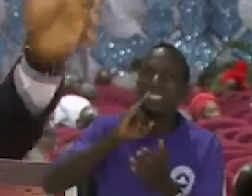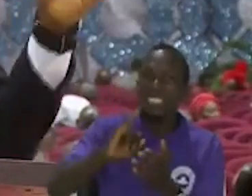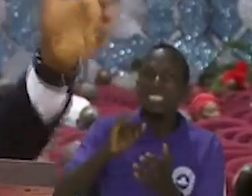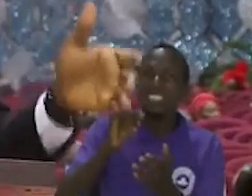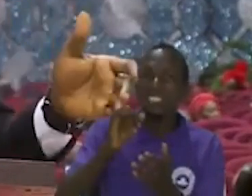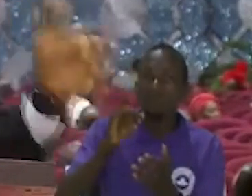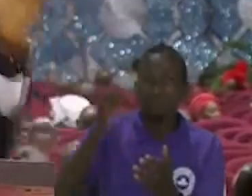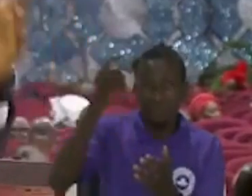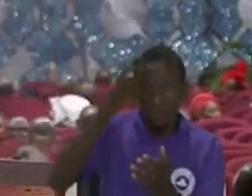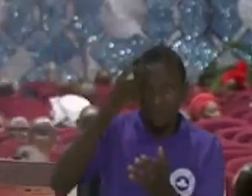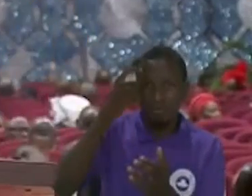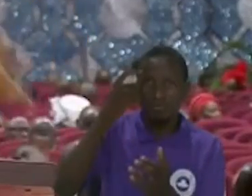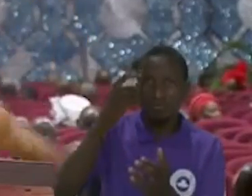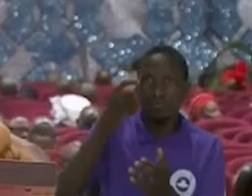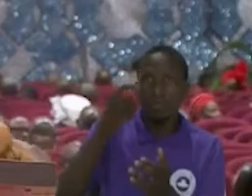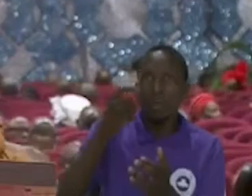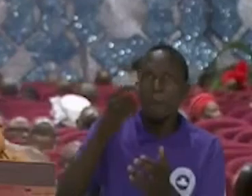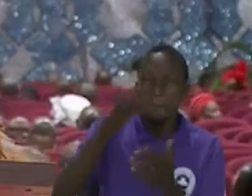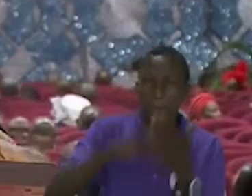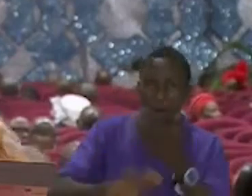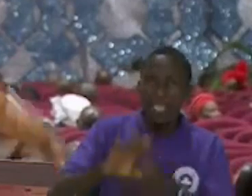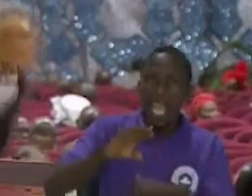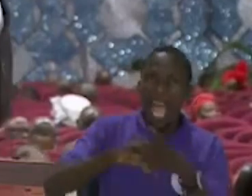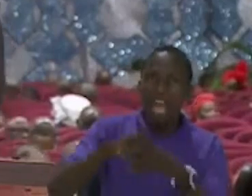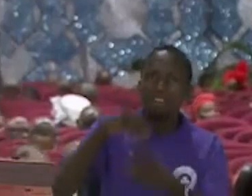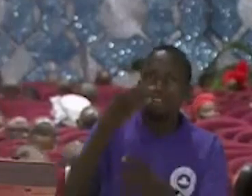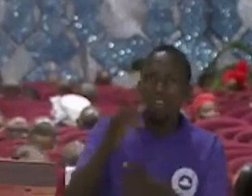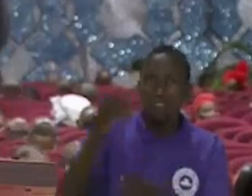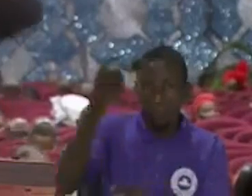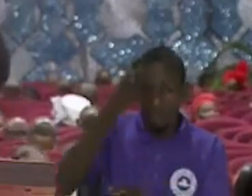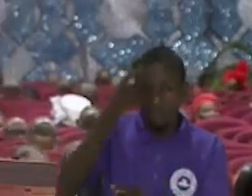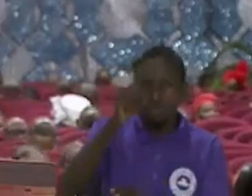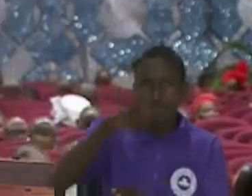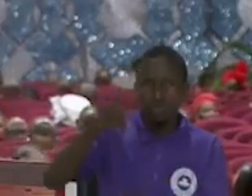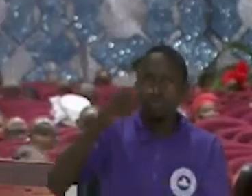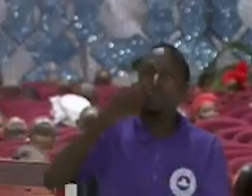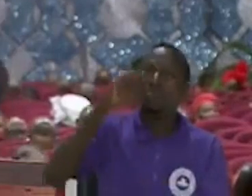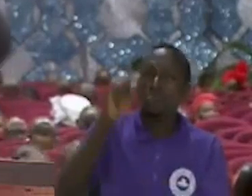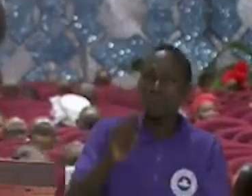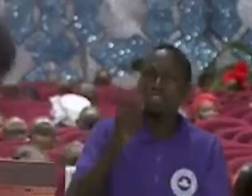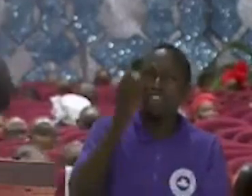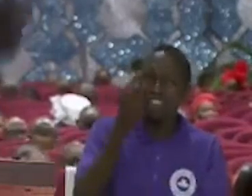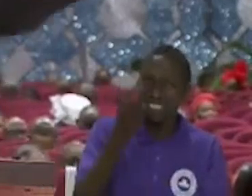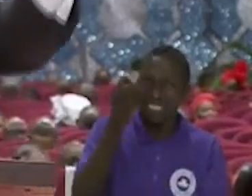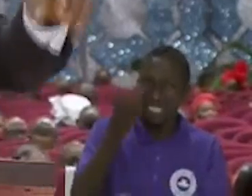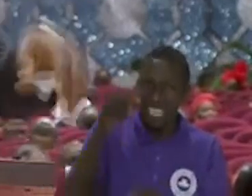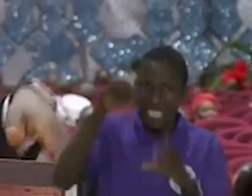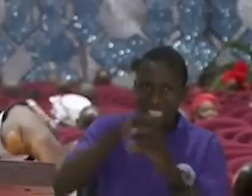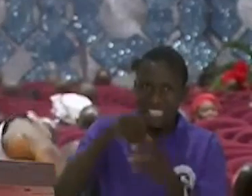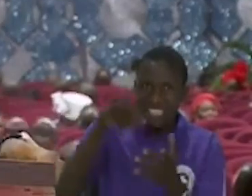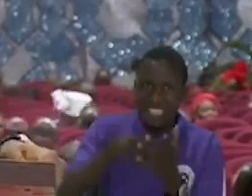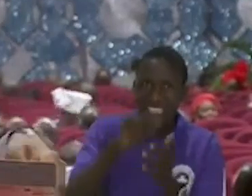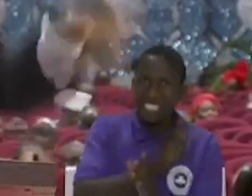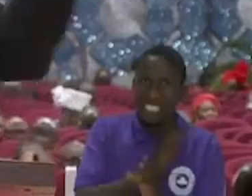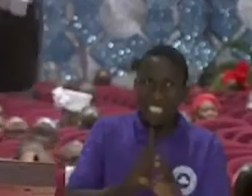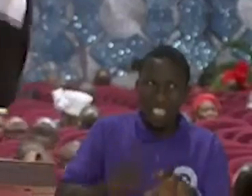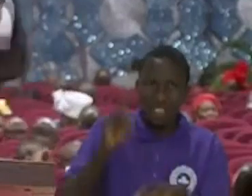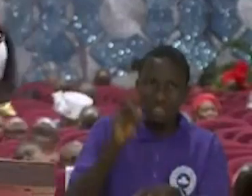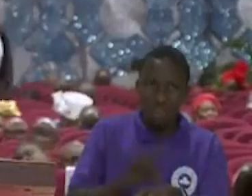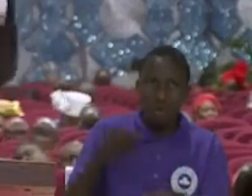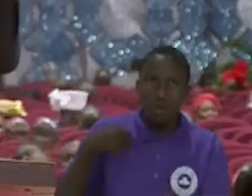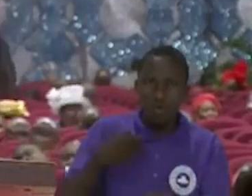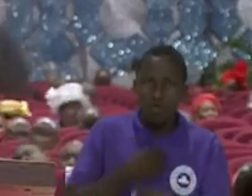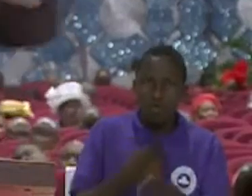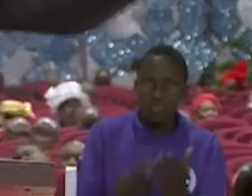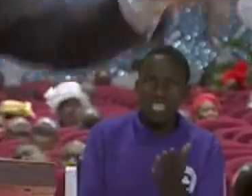You must understand, in this kingdom, We rise by obeying covenants. In this